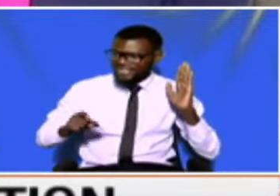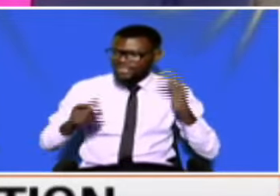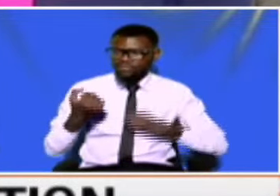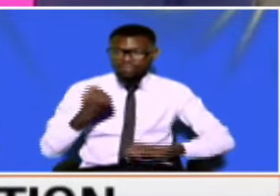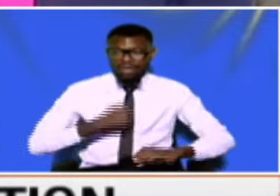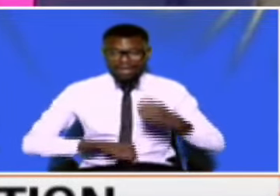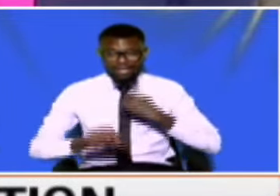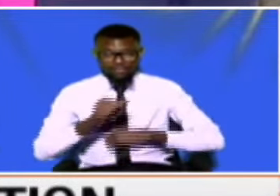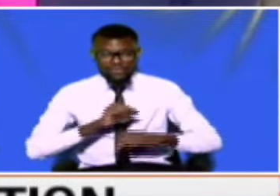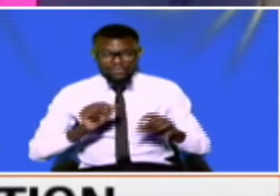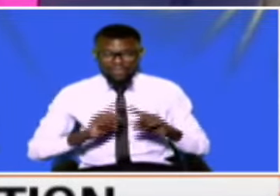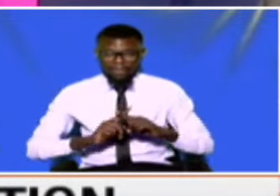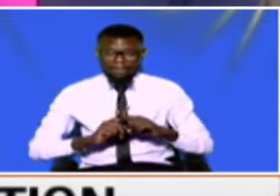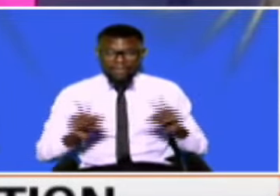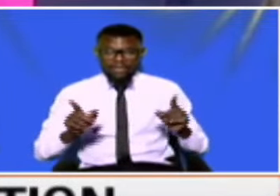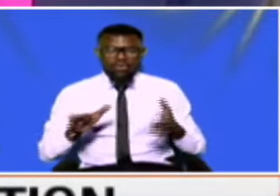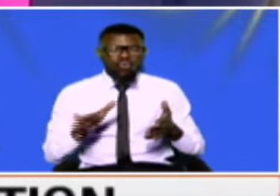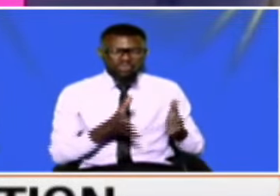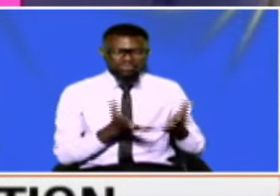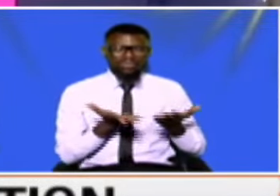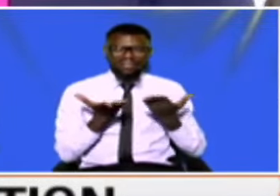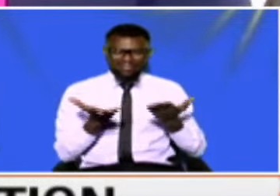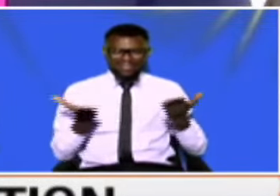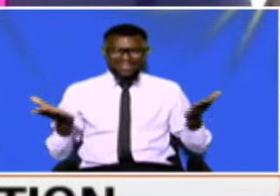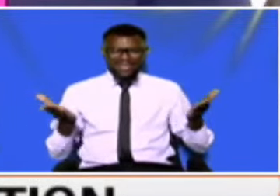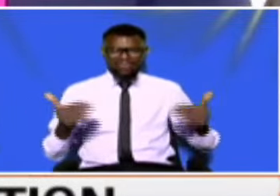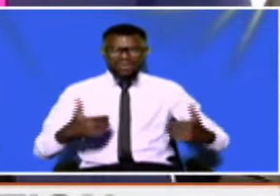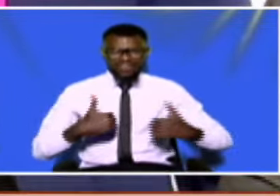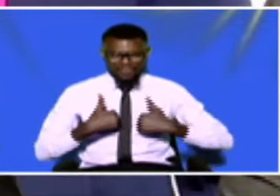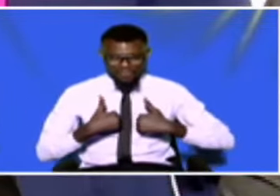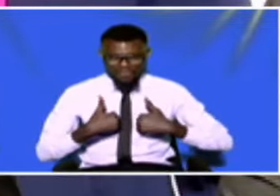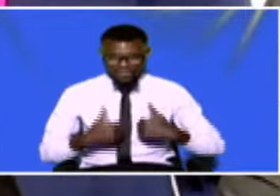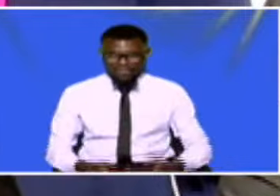But then we are saying the opportunities are there.